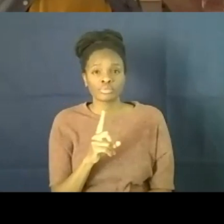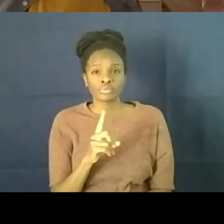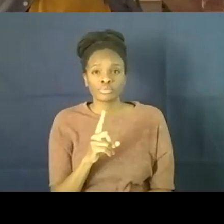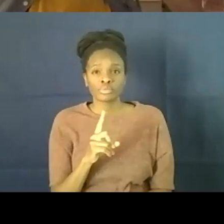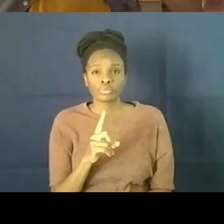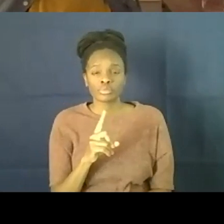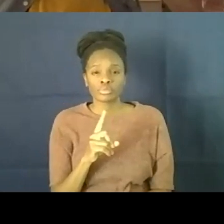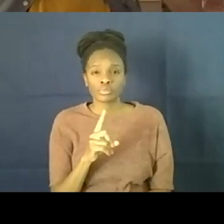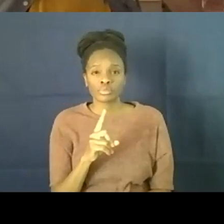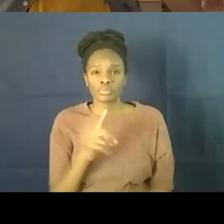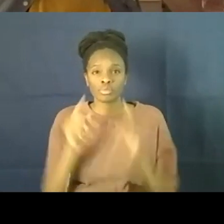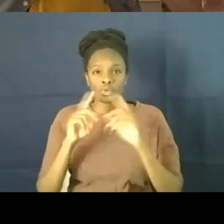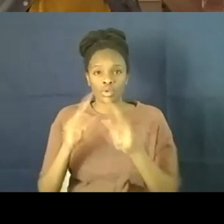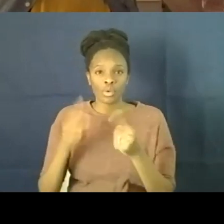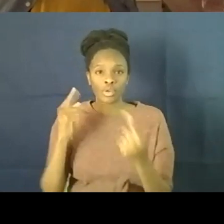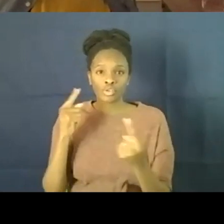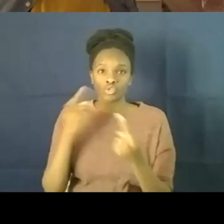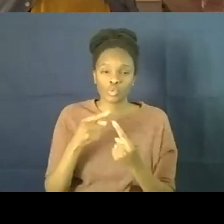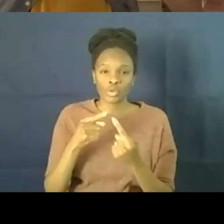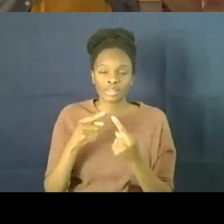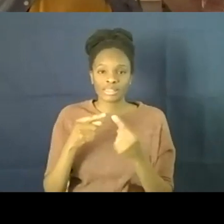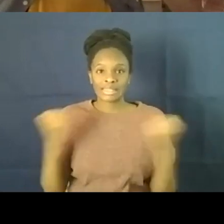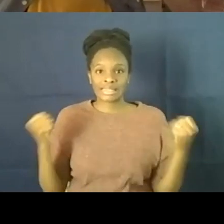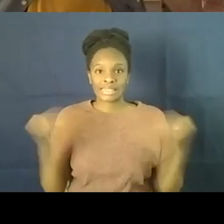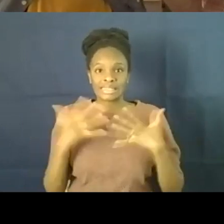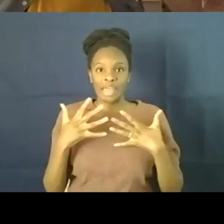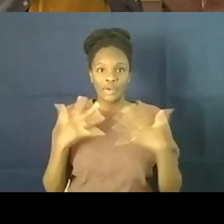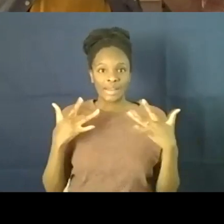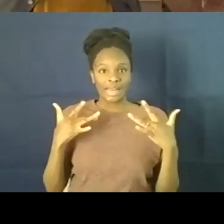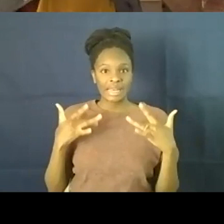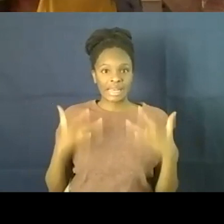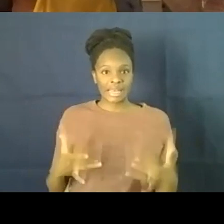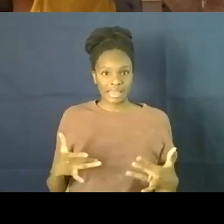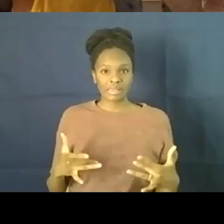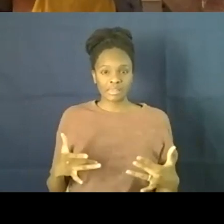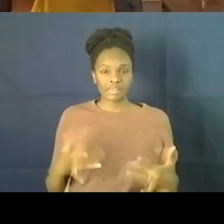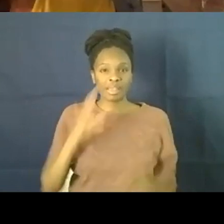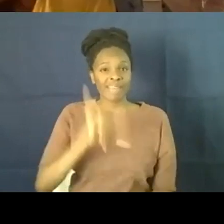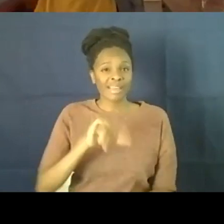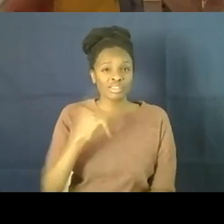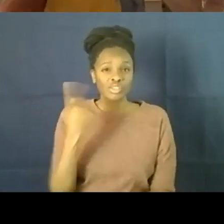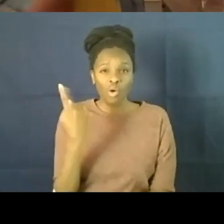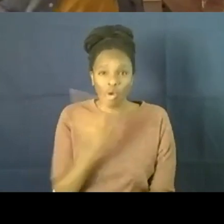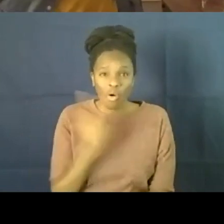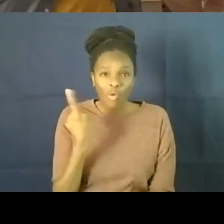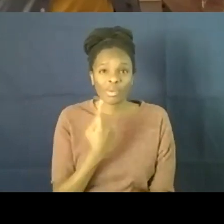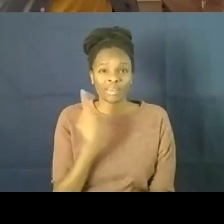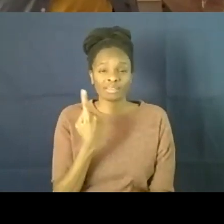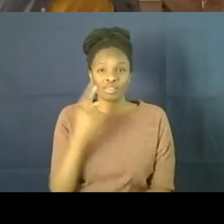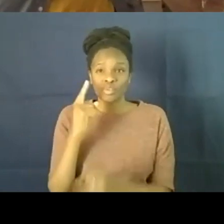Going towards the scared nakedness is almost always the right choice, as scary as it is.